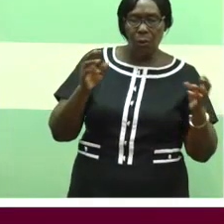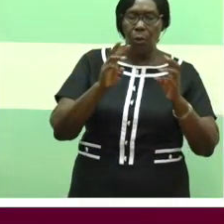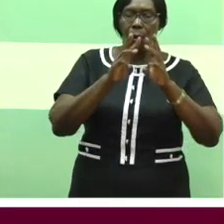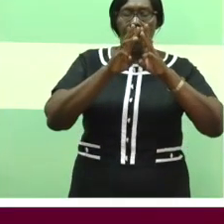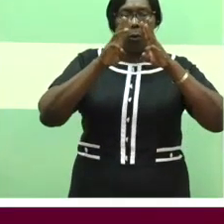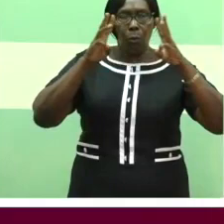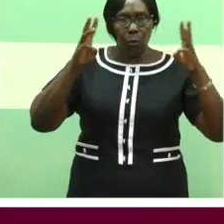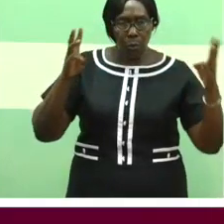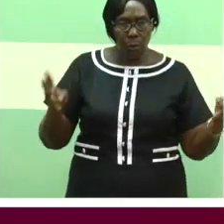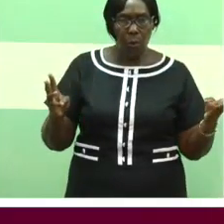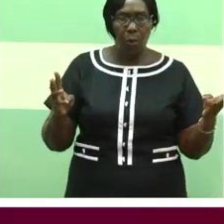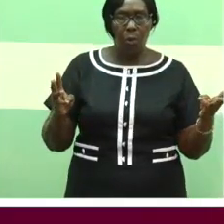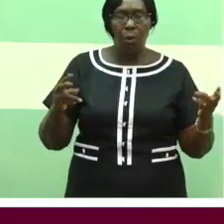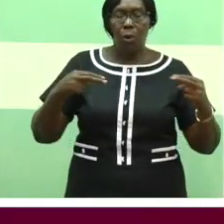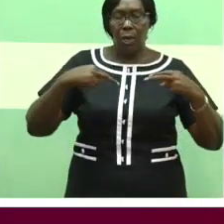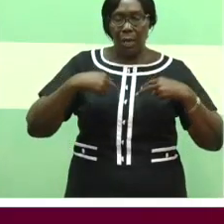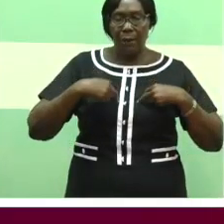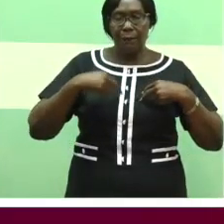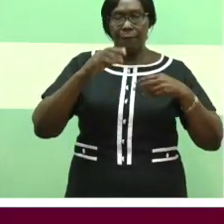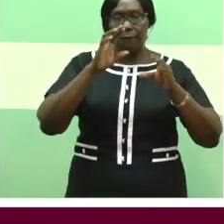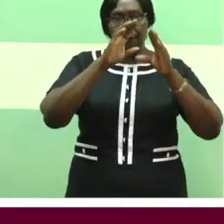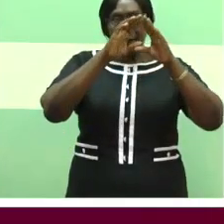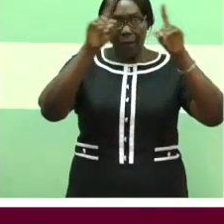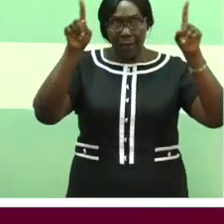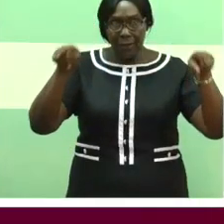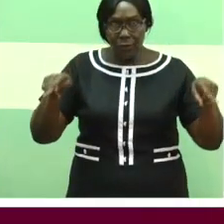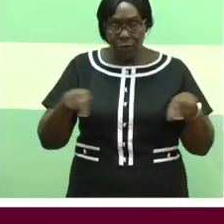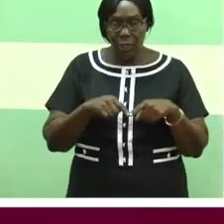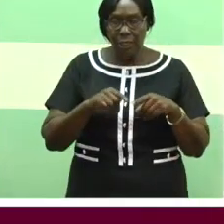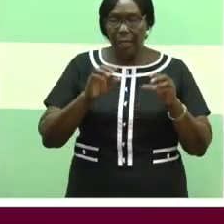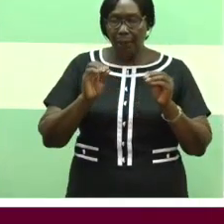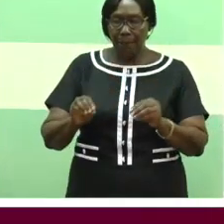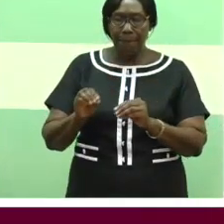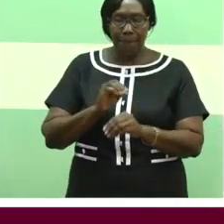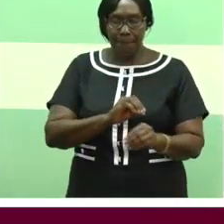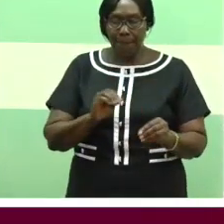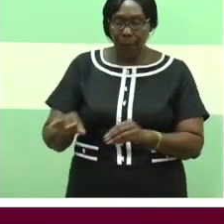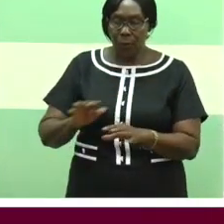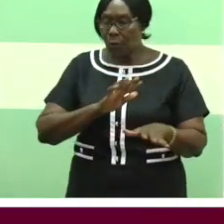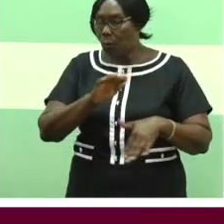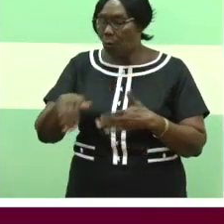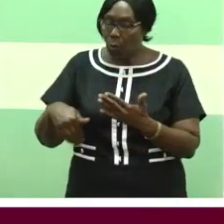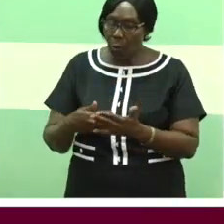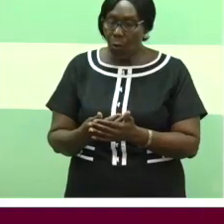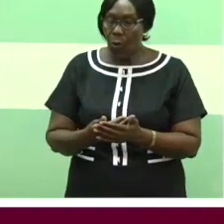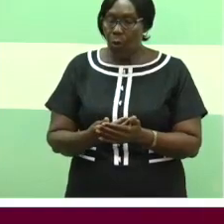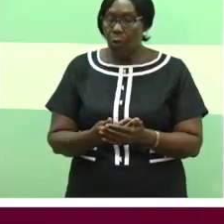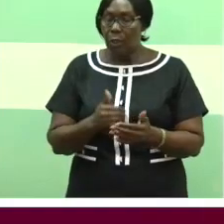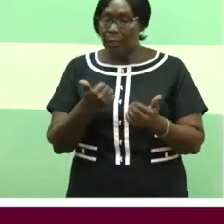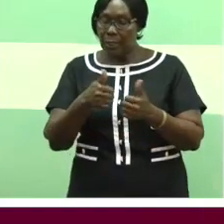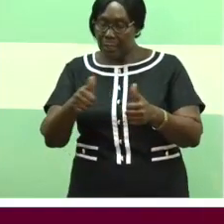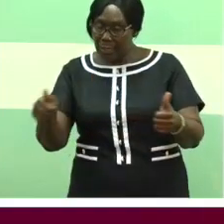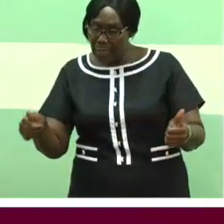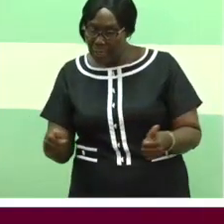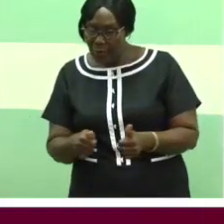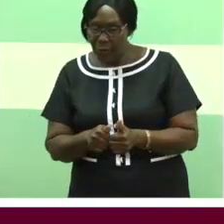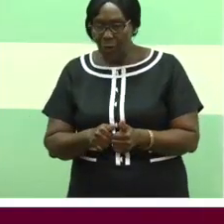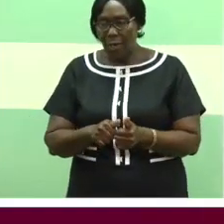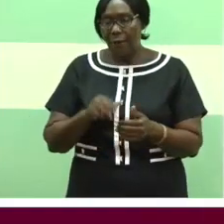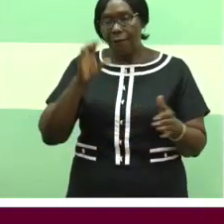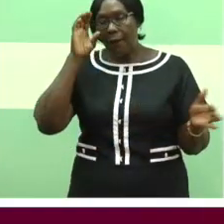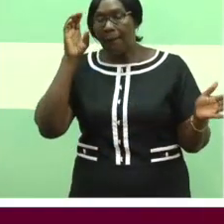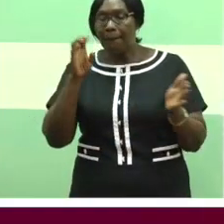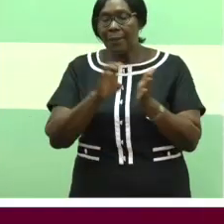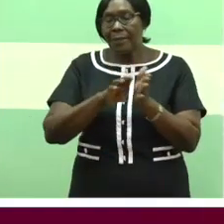wall. So you can have a chart and you can put all the areas. So you would have the picture of the